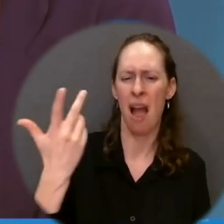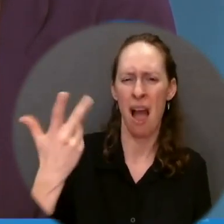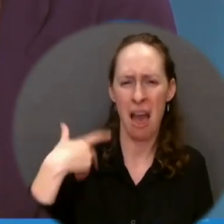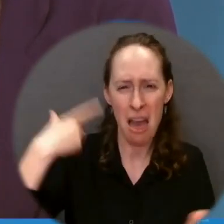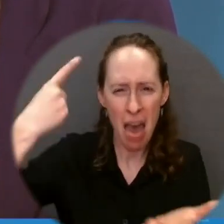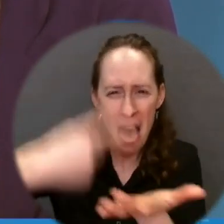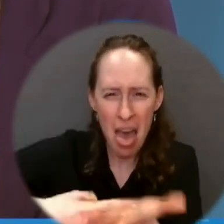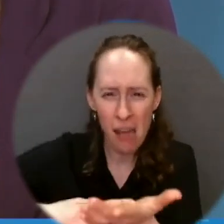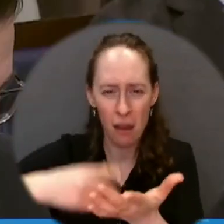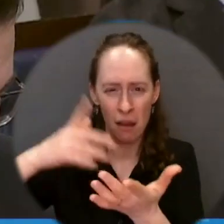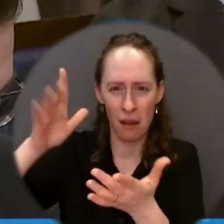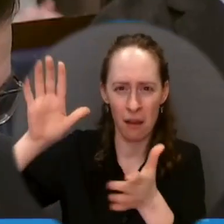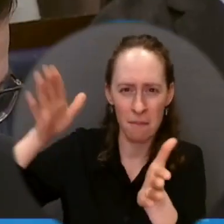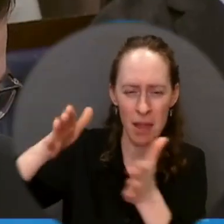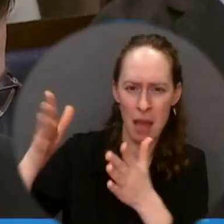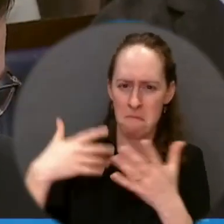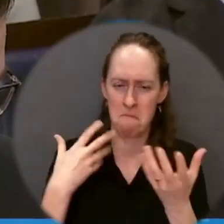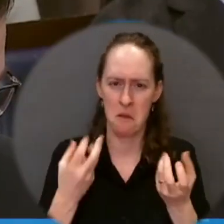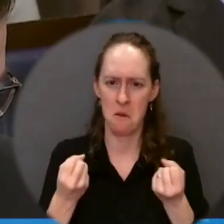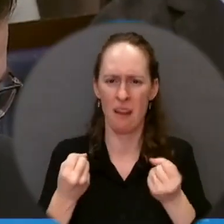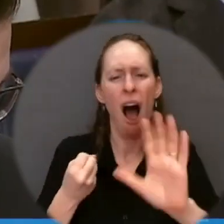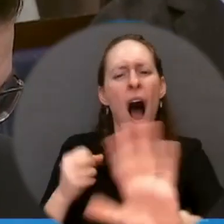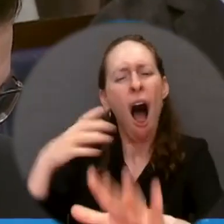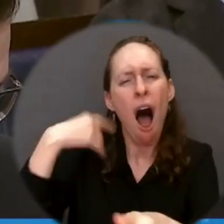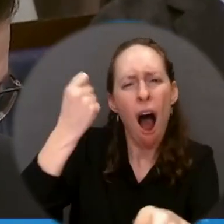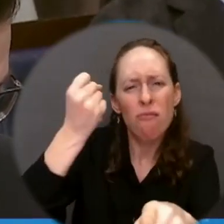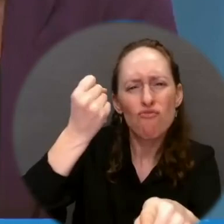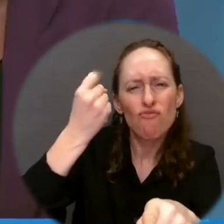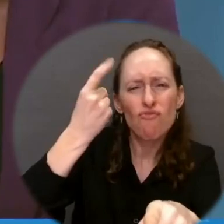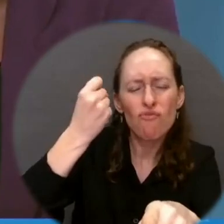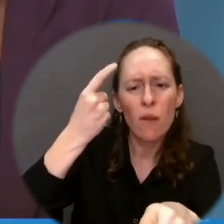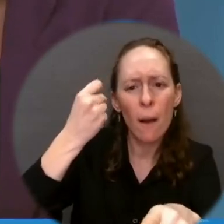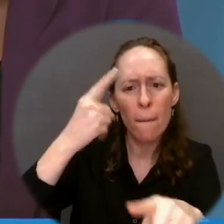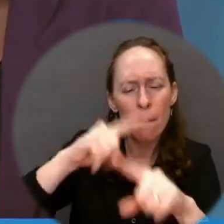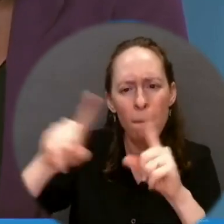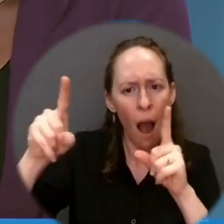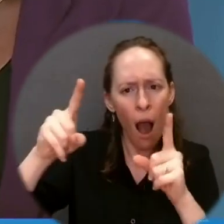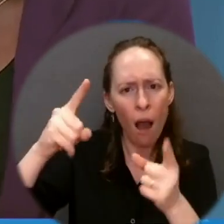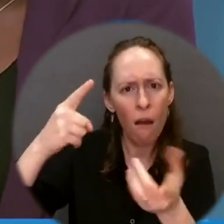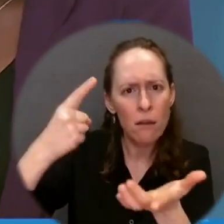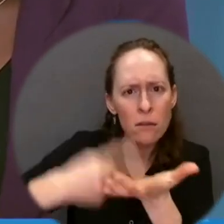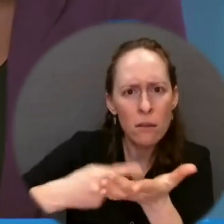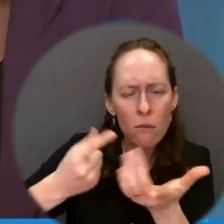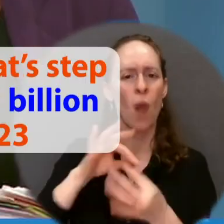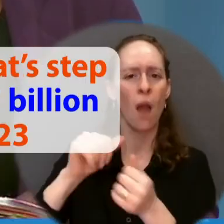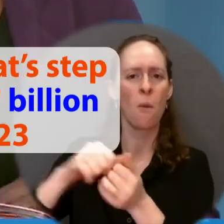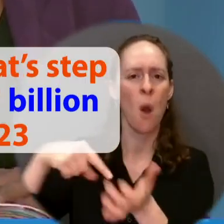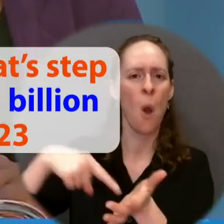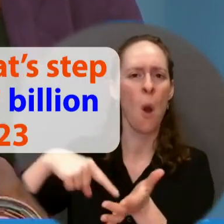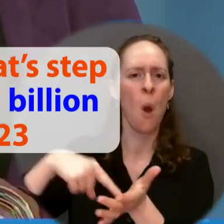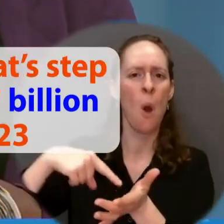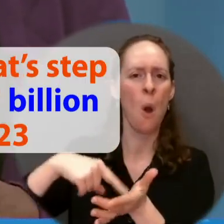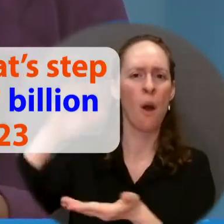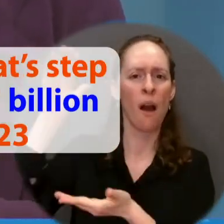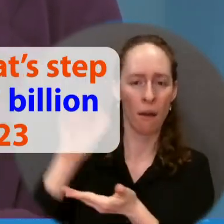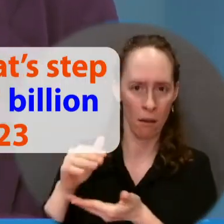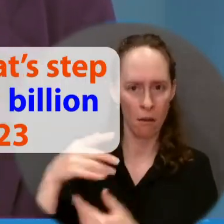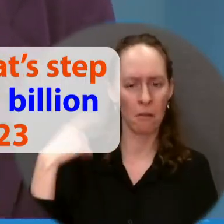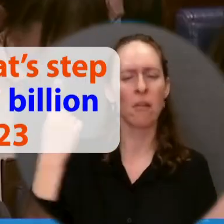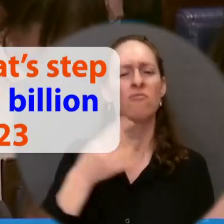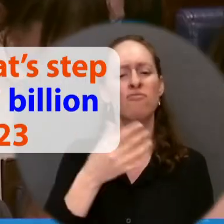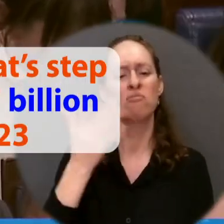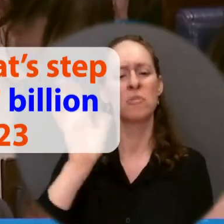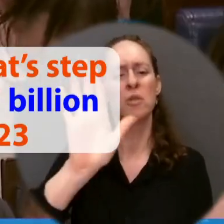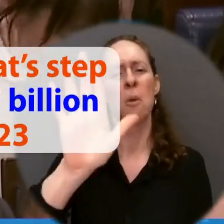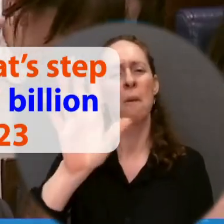speak to it. But directionally, where are discussions going? I hear you. I hear you're asking me for direction. You're asking me what is the position of the White House